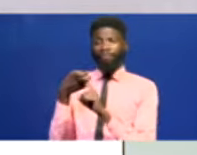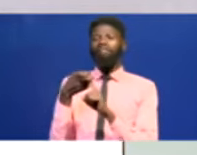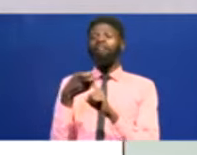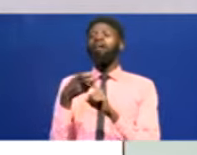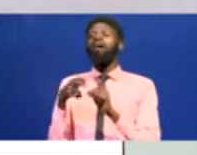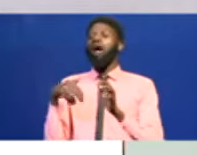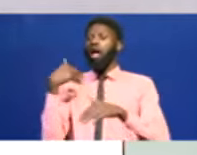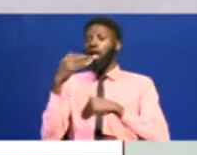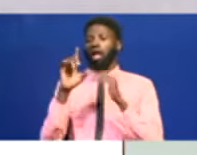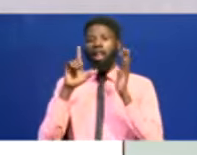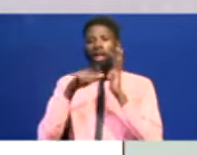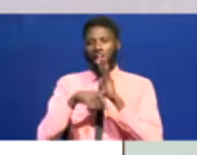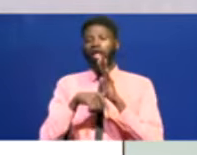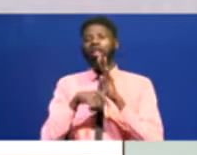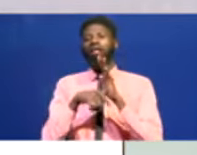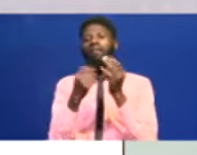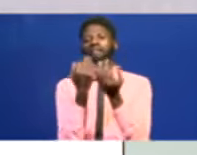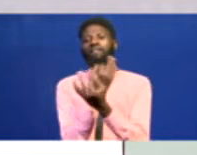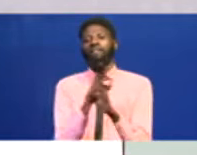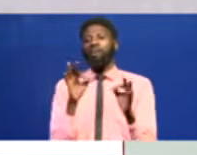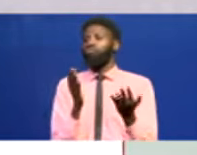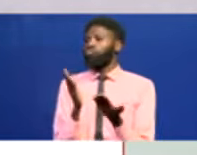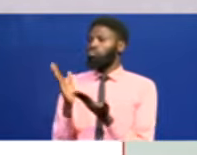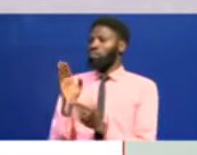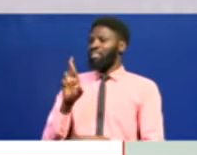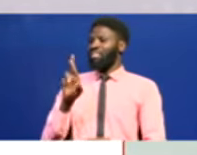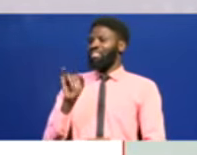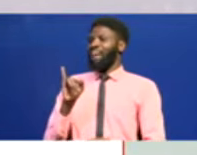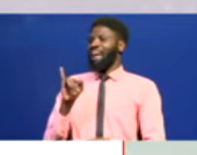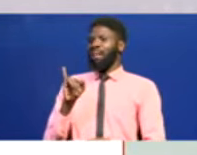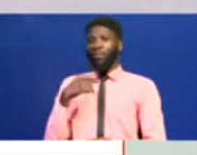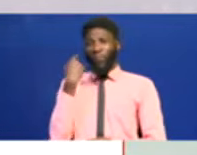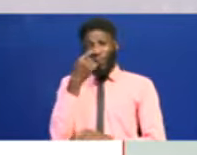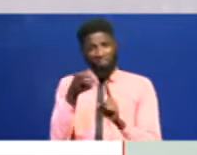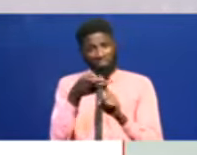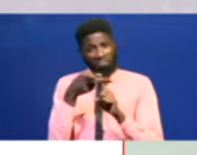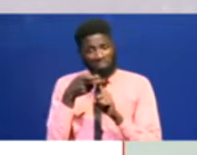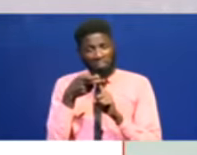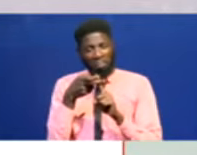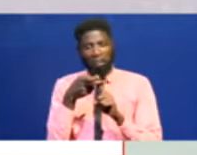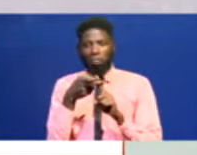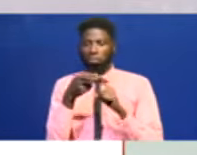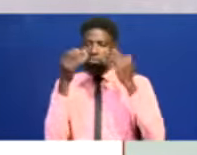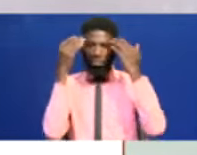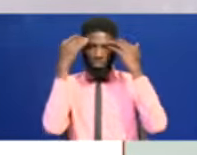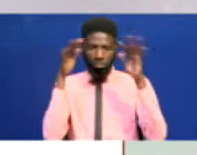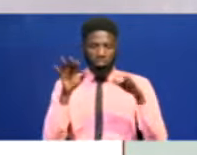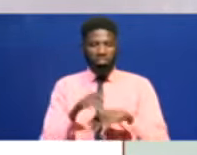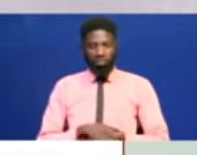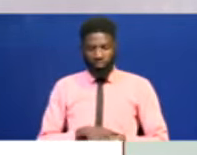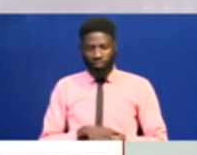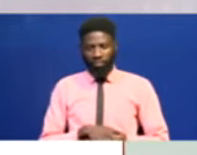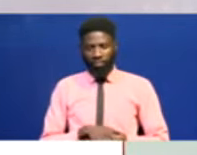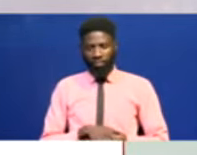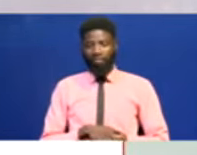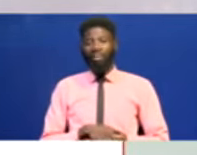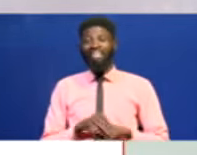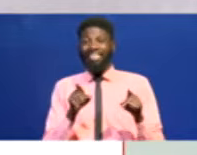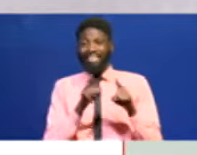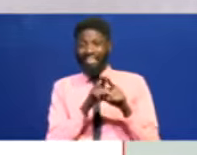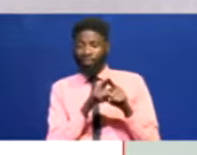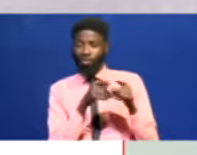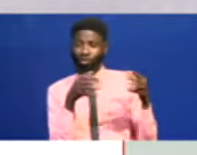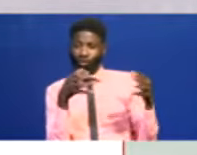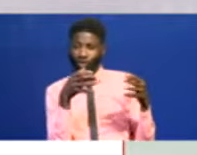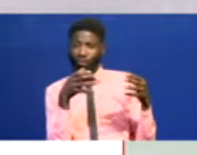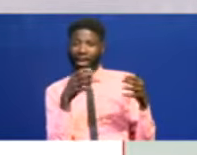businessman Jaswant Singh Rai by unknown people. And as Abdiaziz Hashim reports, a section of Azimio leaders have called for a